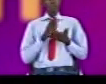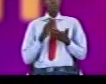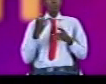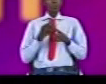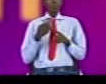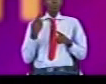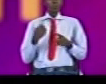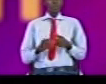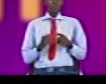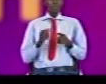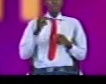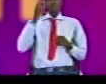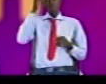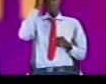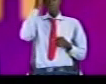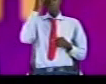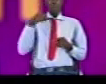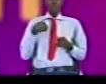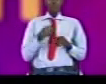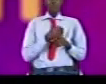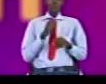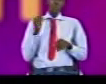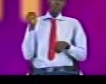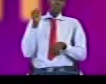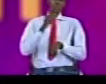We overcome by self-denial.